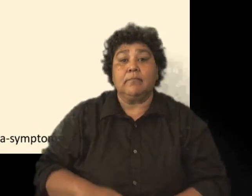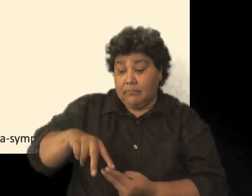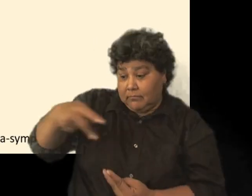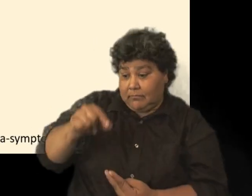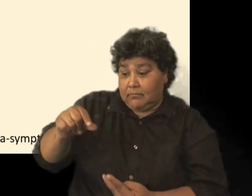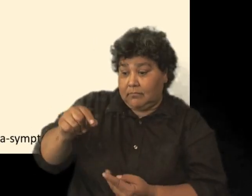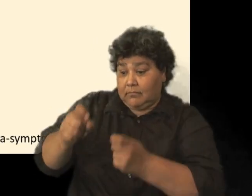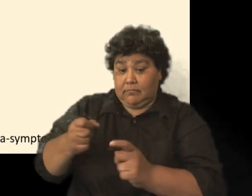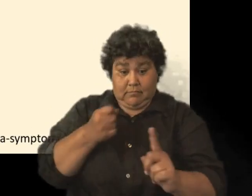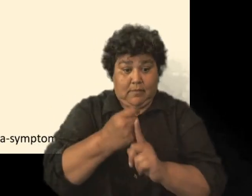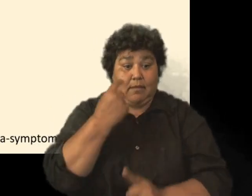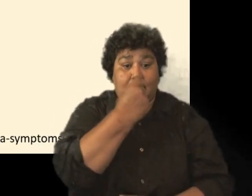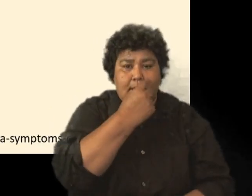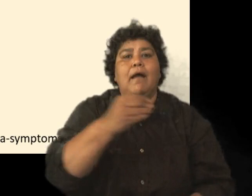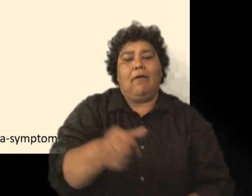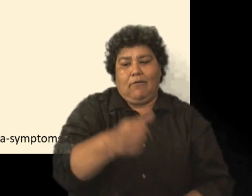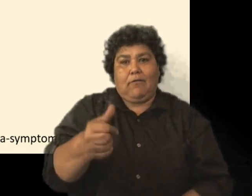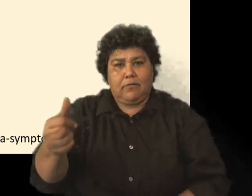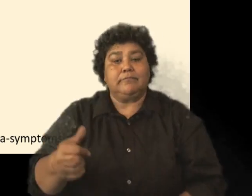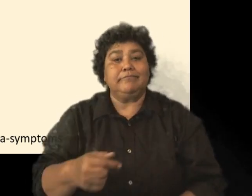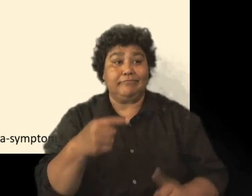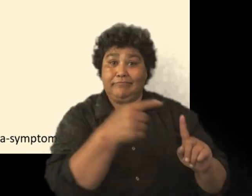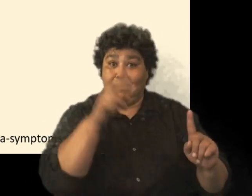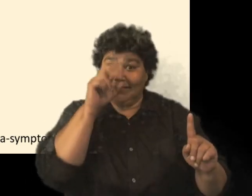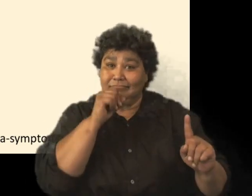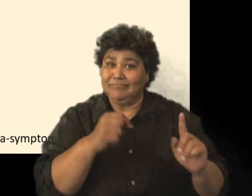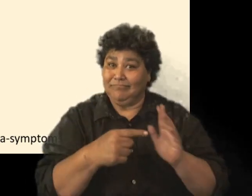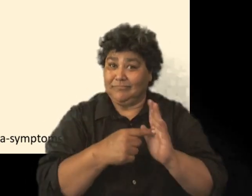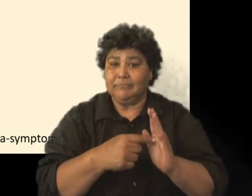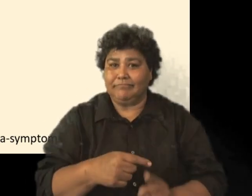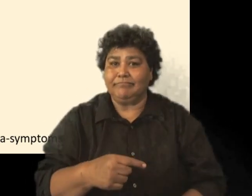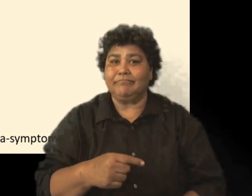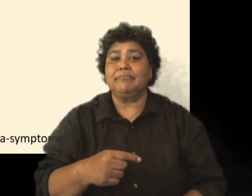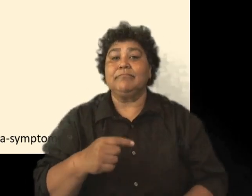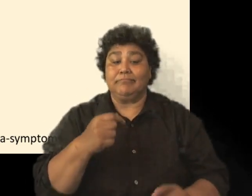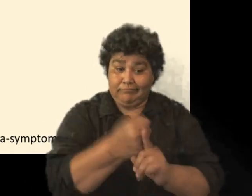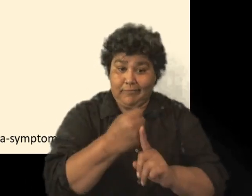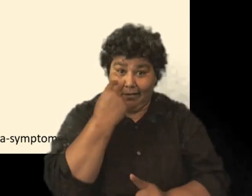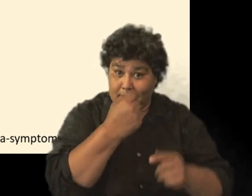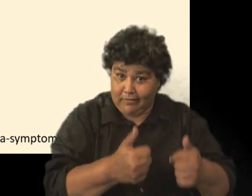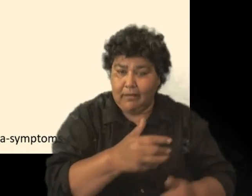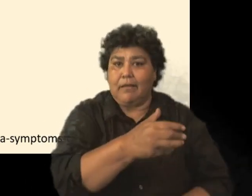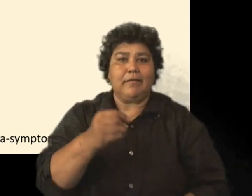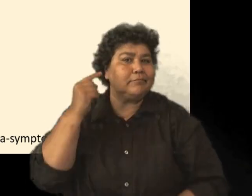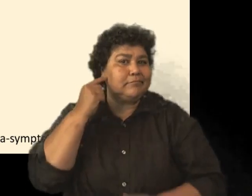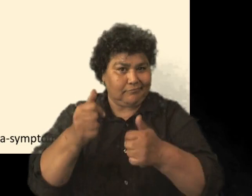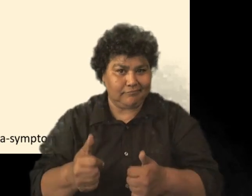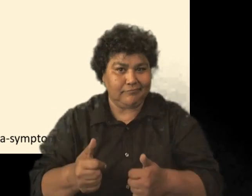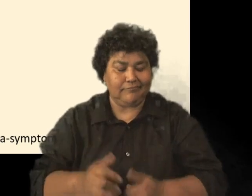in addition to retinal degeneration, which is the case for Usher syndrome, in which mutations also cause hearing